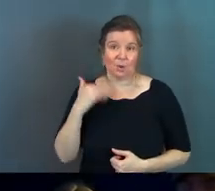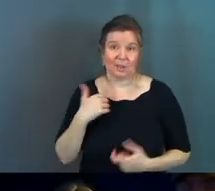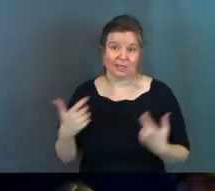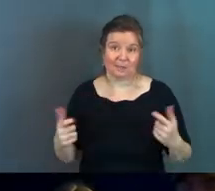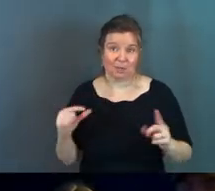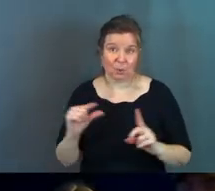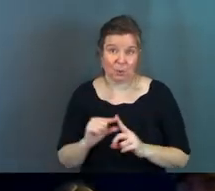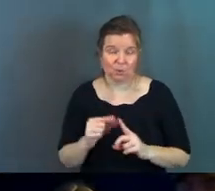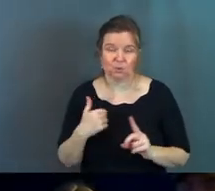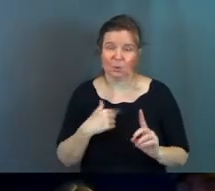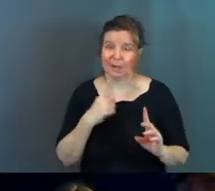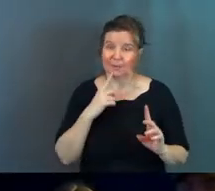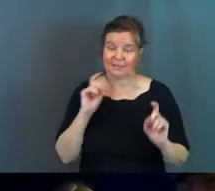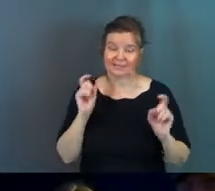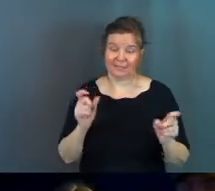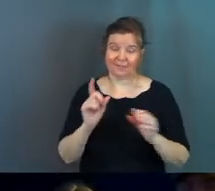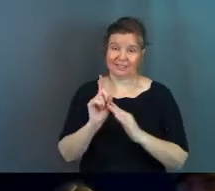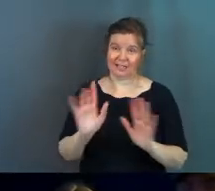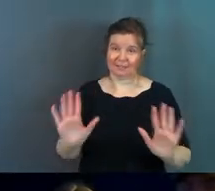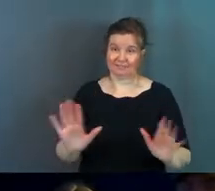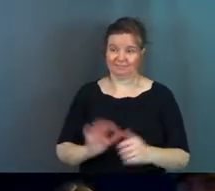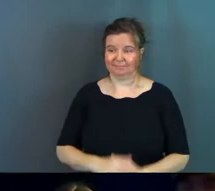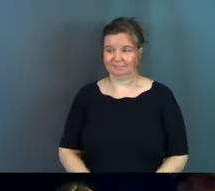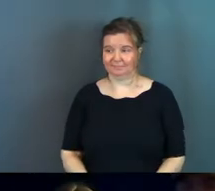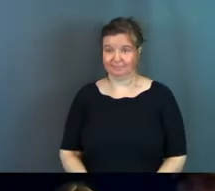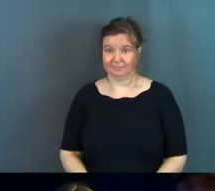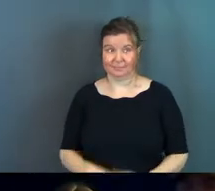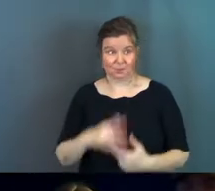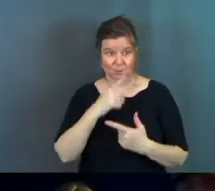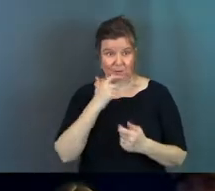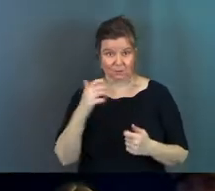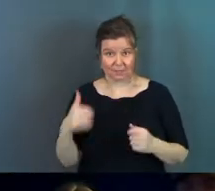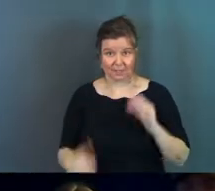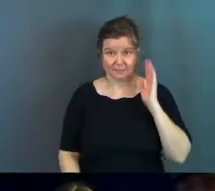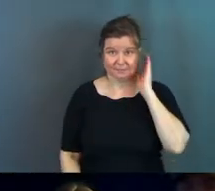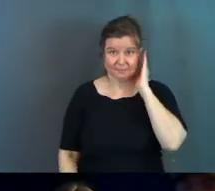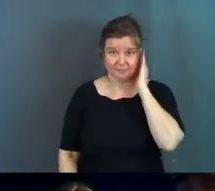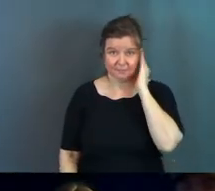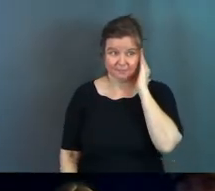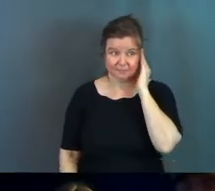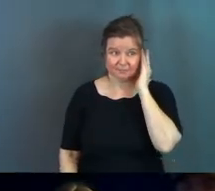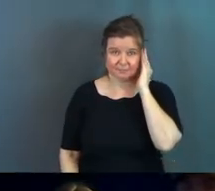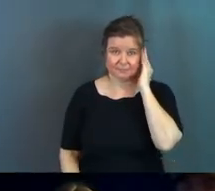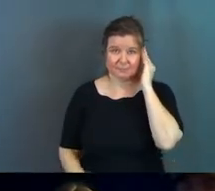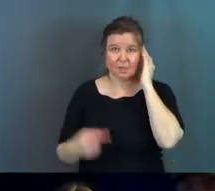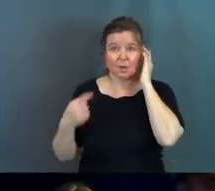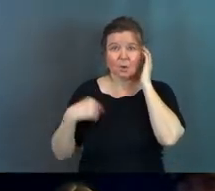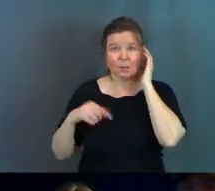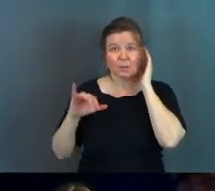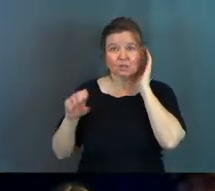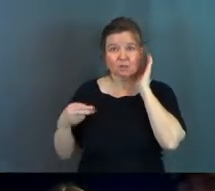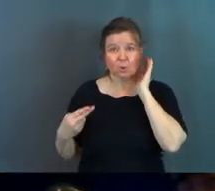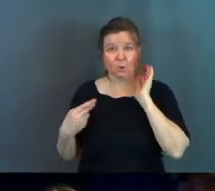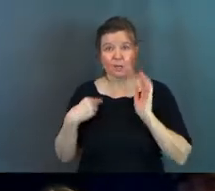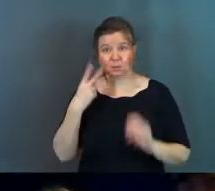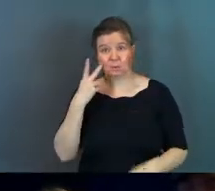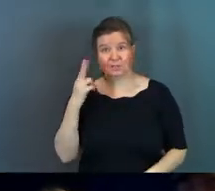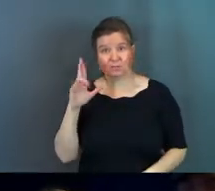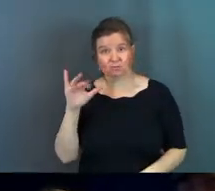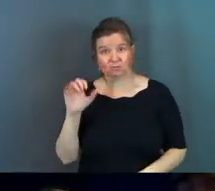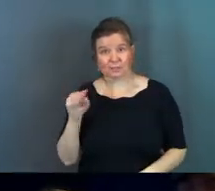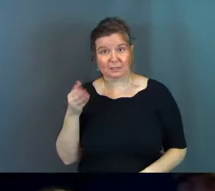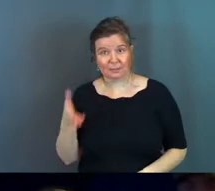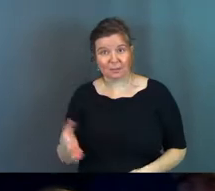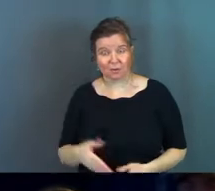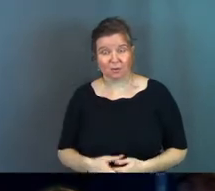that's a big word, so I'm just going to give it a second. Are you interested yet? You go back to Jonah, and you'll see racism